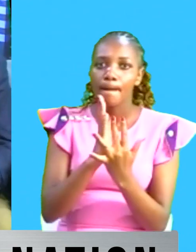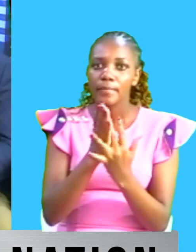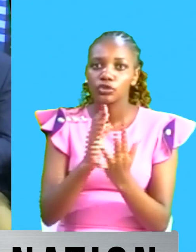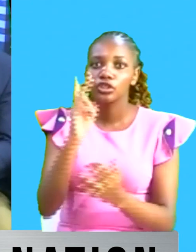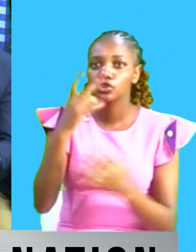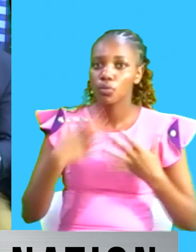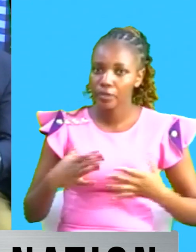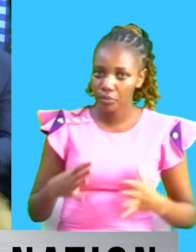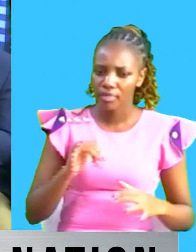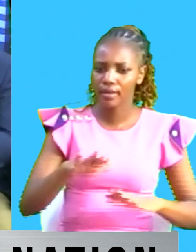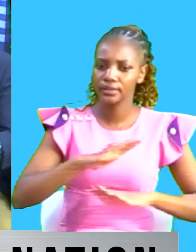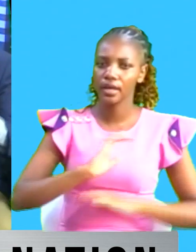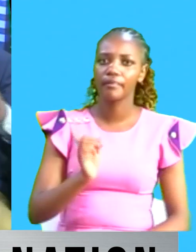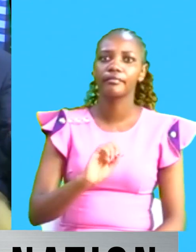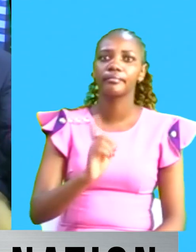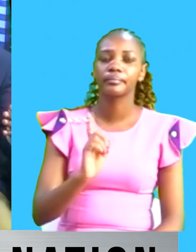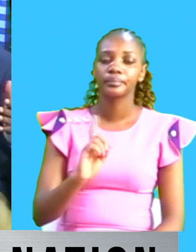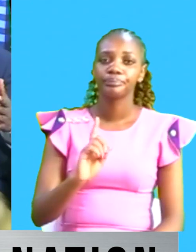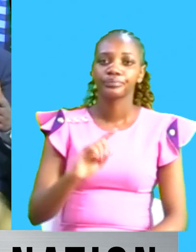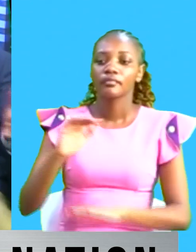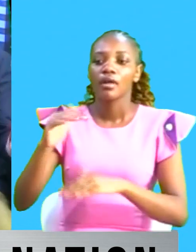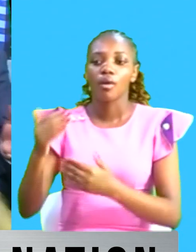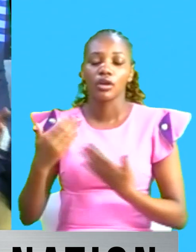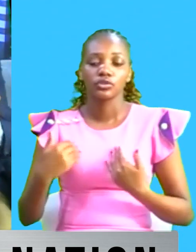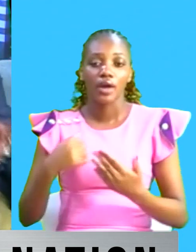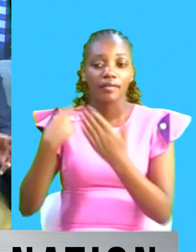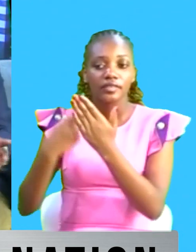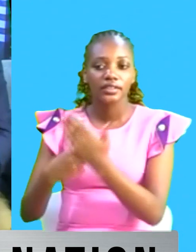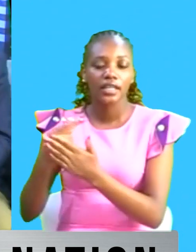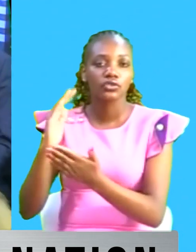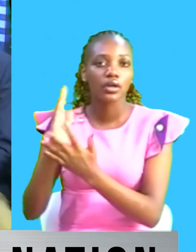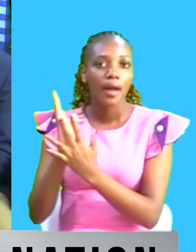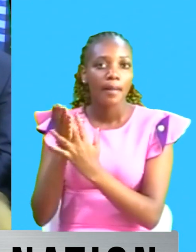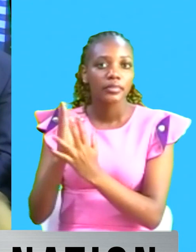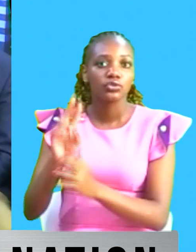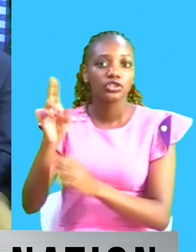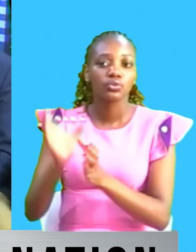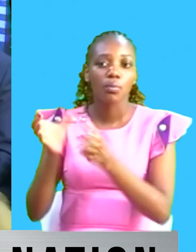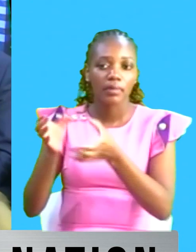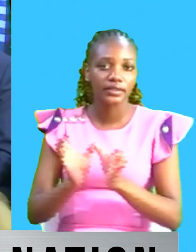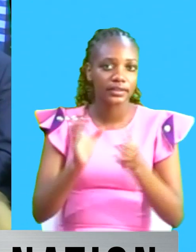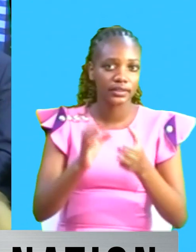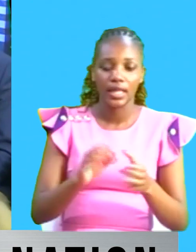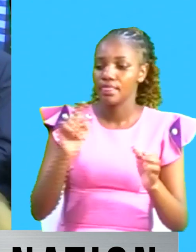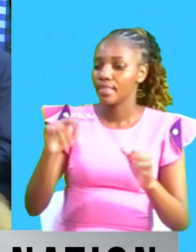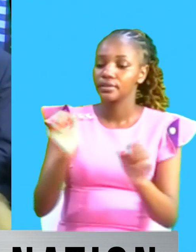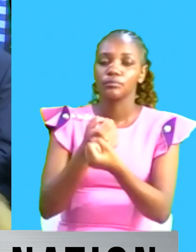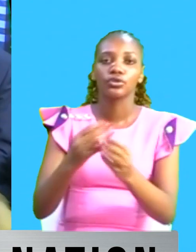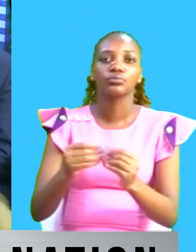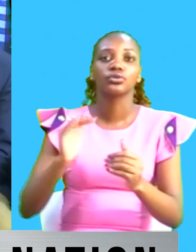people. We are not going to have a discussion between two parties or two formations. It's not going to really answer some of the